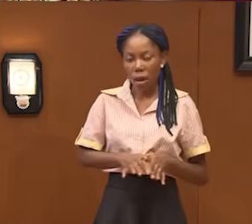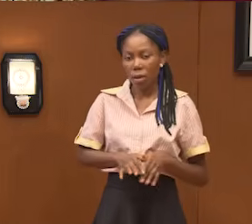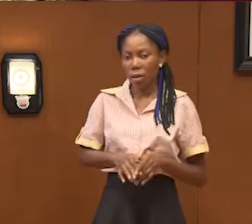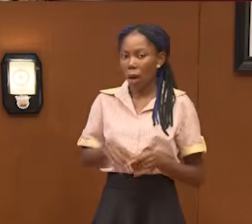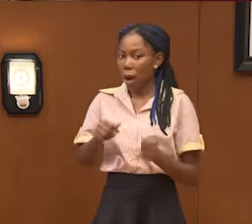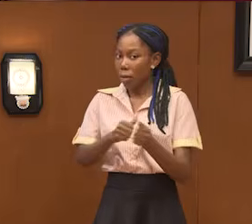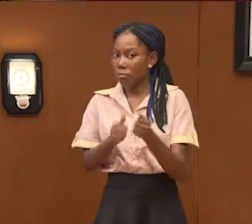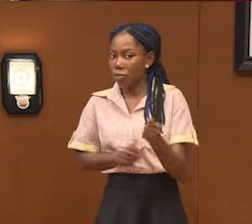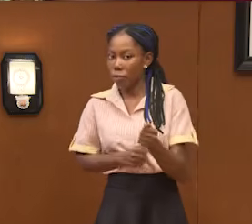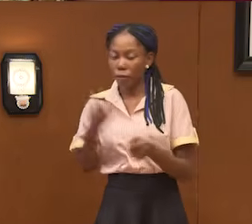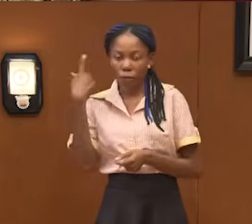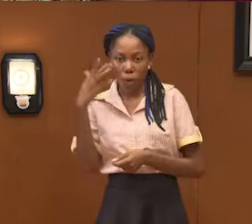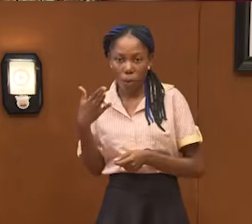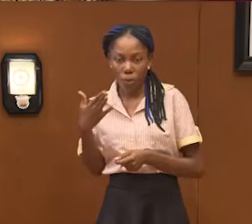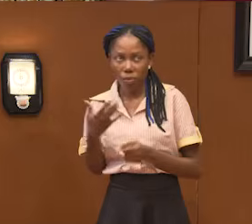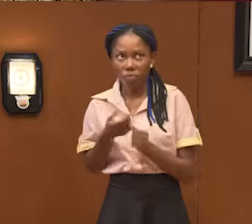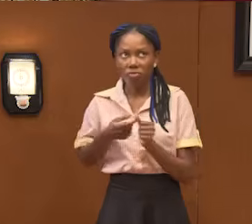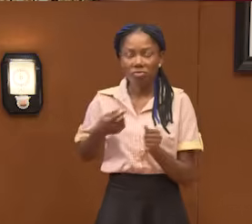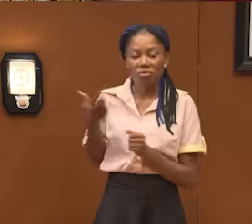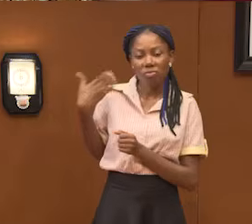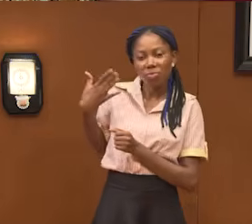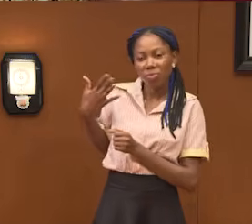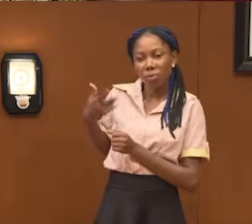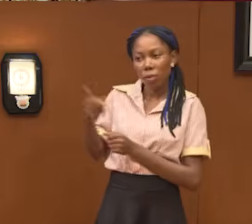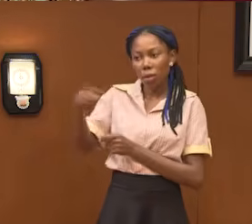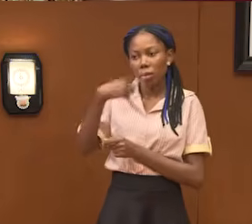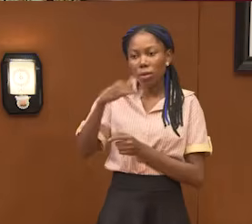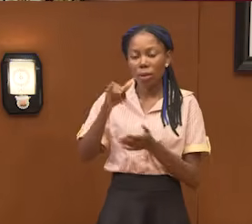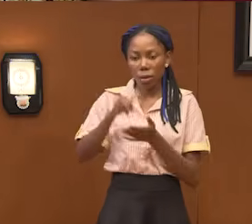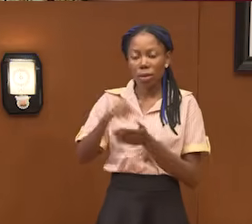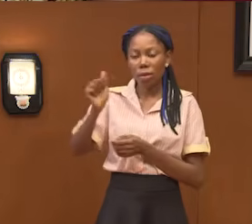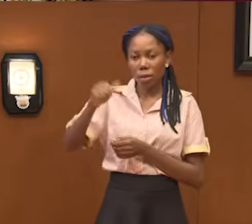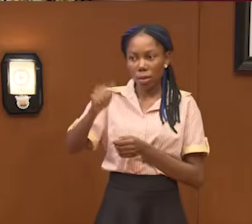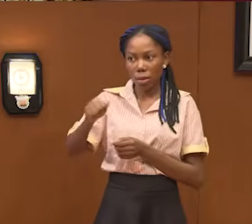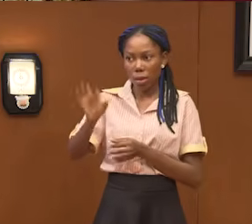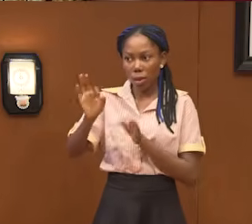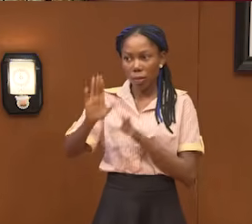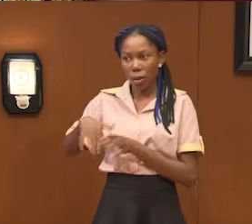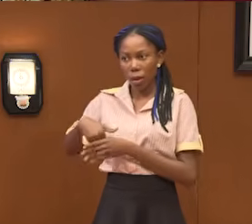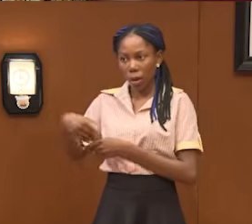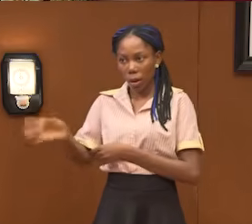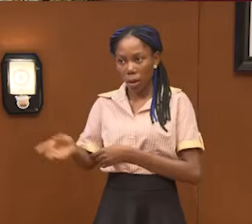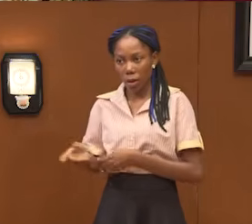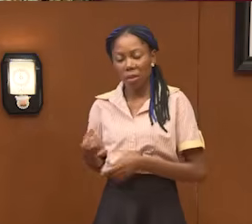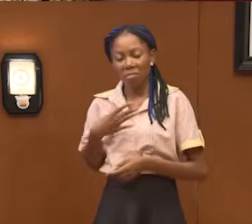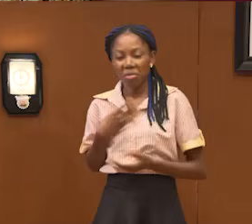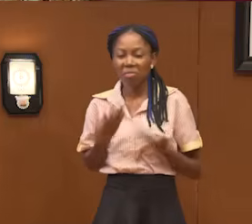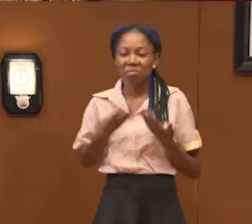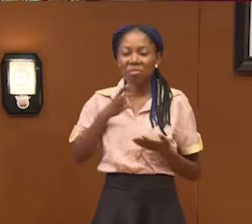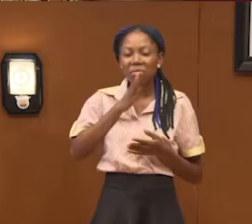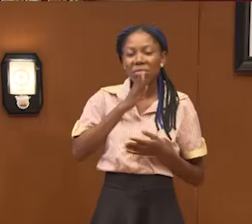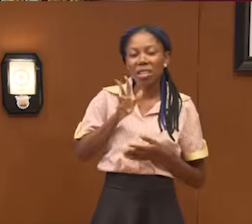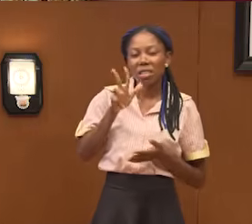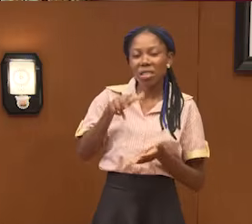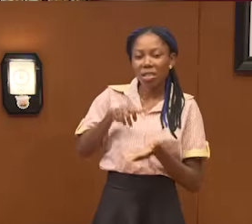from buying for some food stuff I once give a them- while. I give them, if I'm going home, if I'm going out, at times I give them 4,000, at